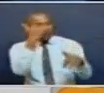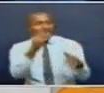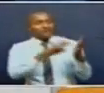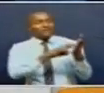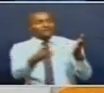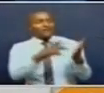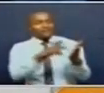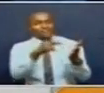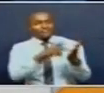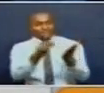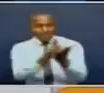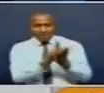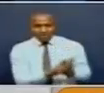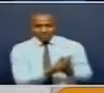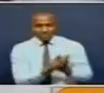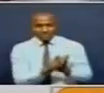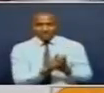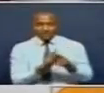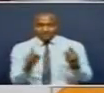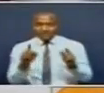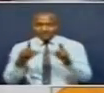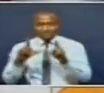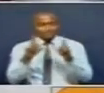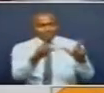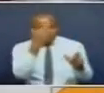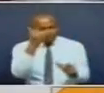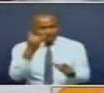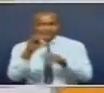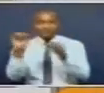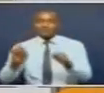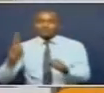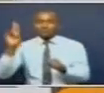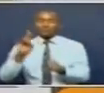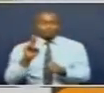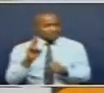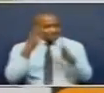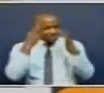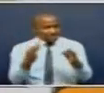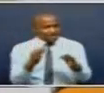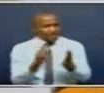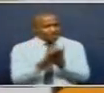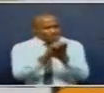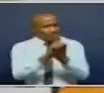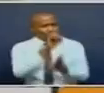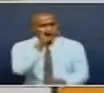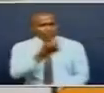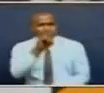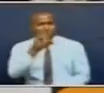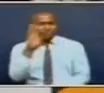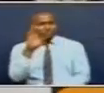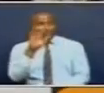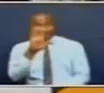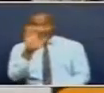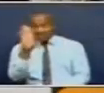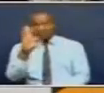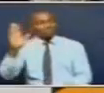repay debt. The release of the documents follows a decision by President Uhuru Kenyatta earlier this month to waiver a 1.5